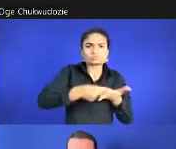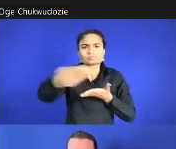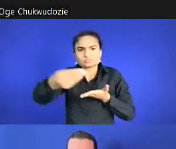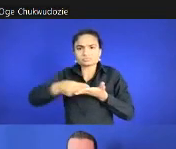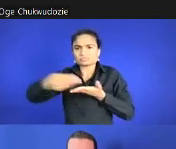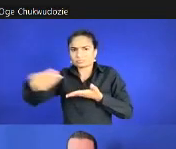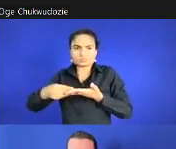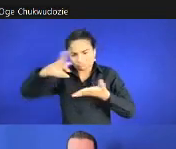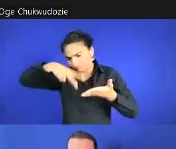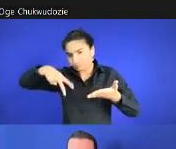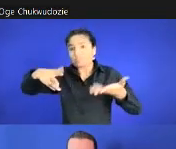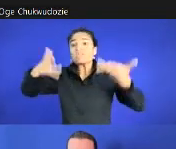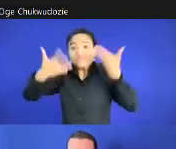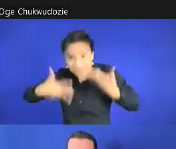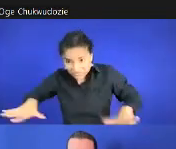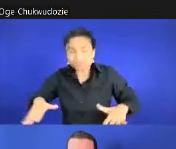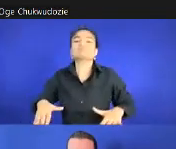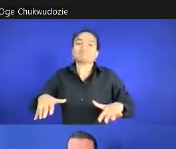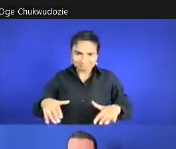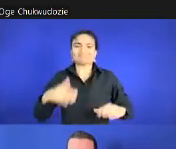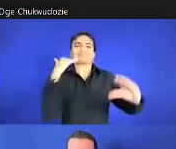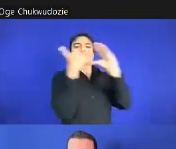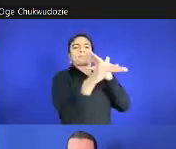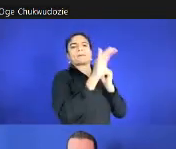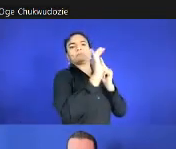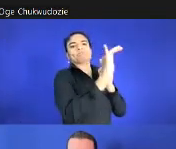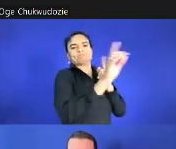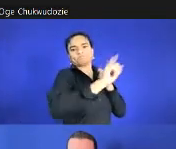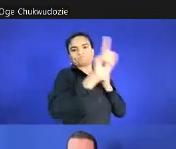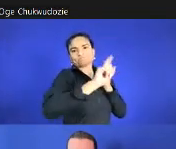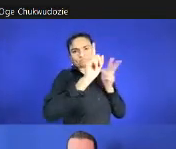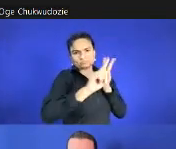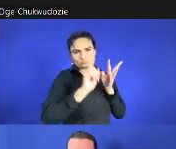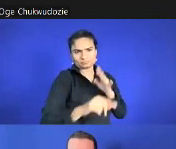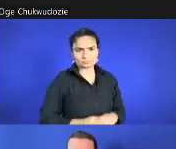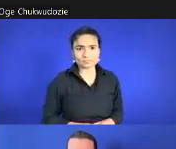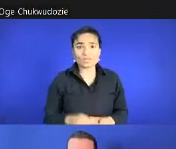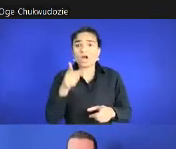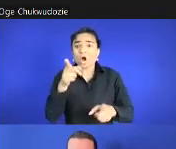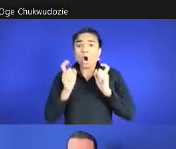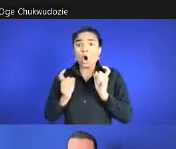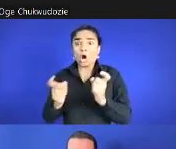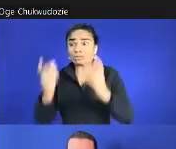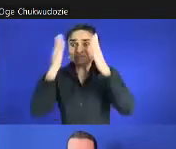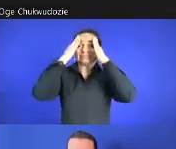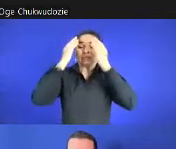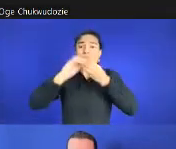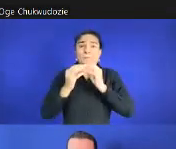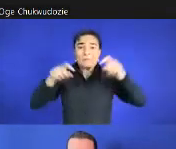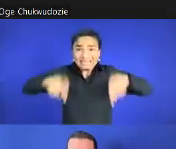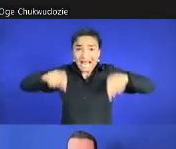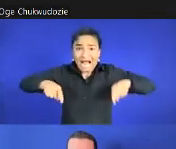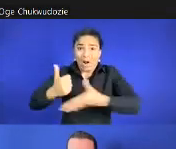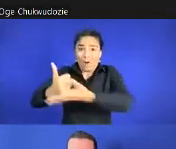for that. And another disadvantage is what you write could be misinterpreted. If what you wrote is not